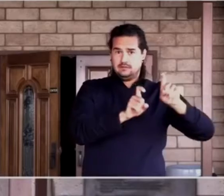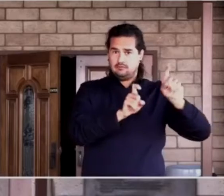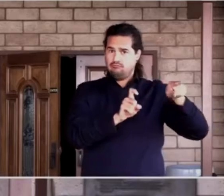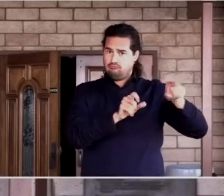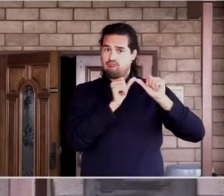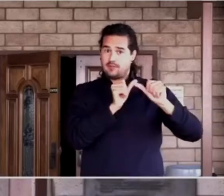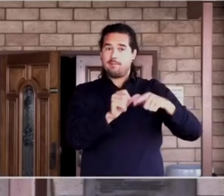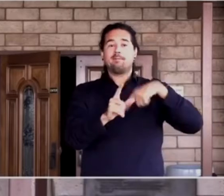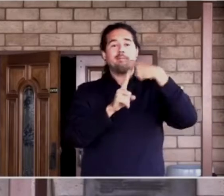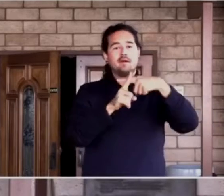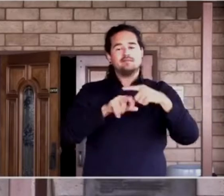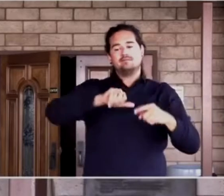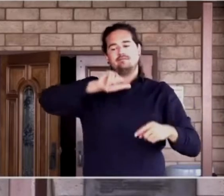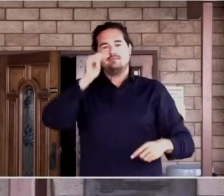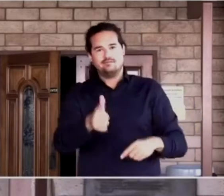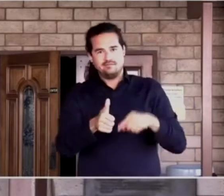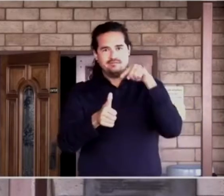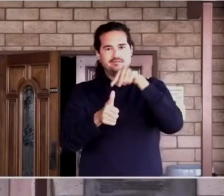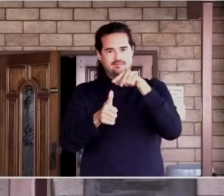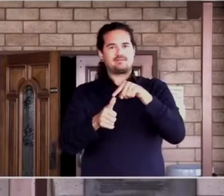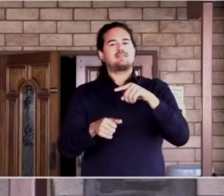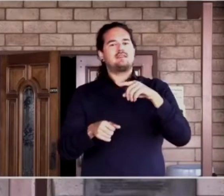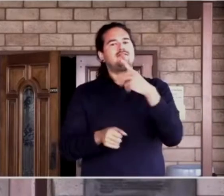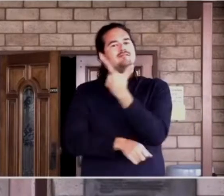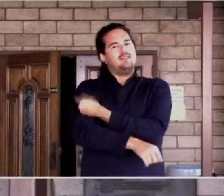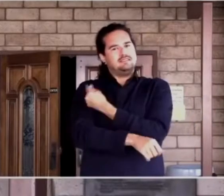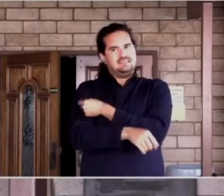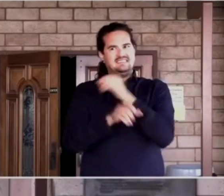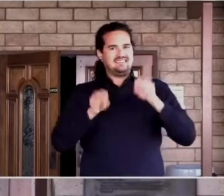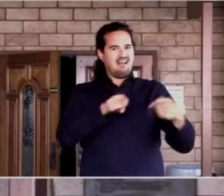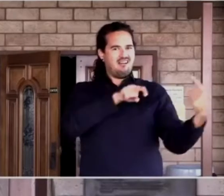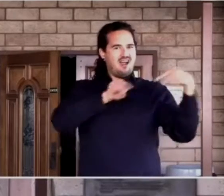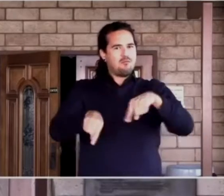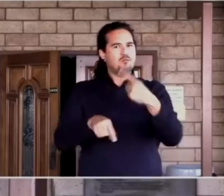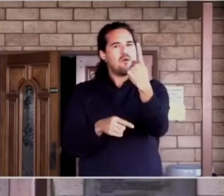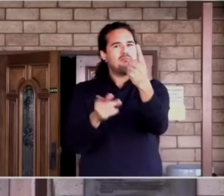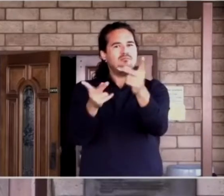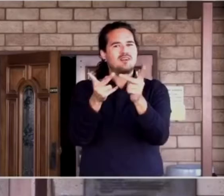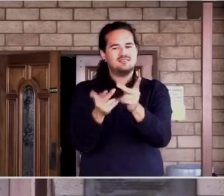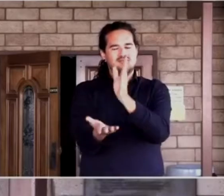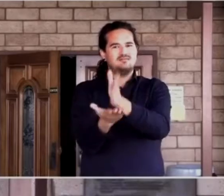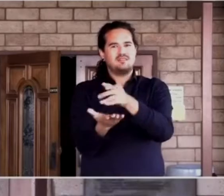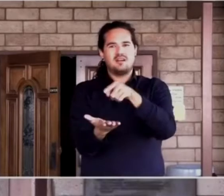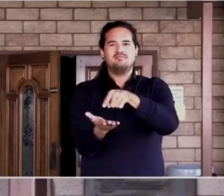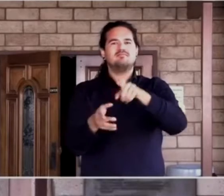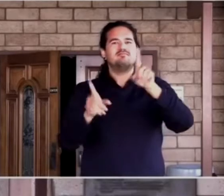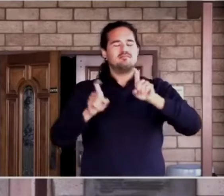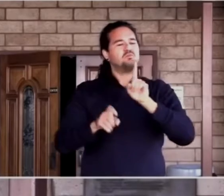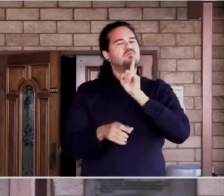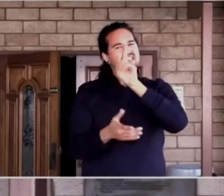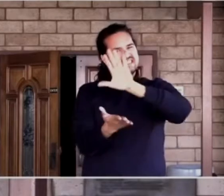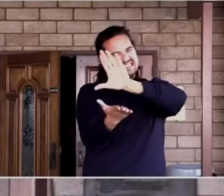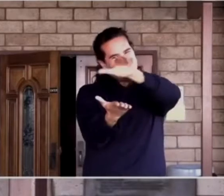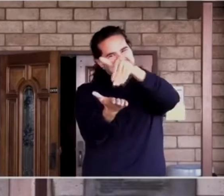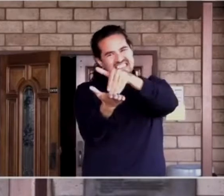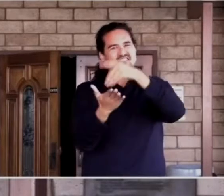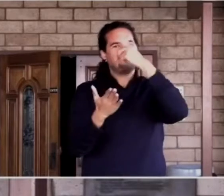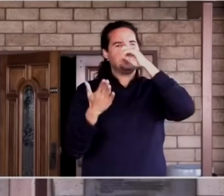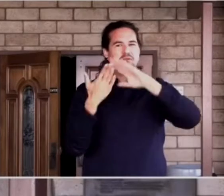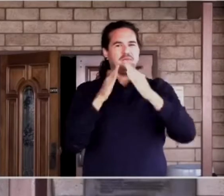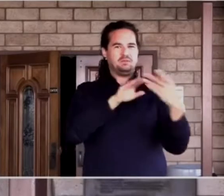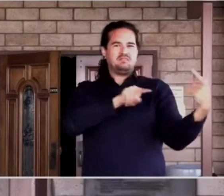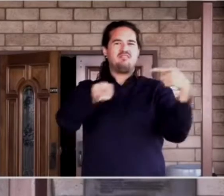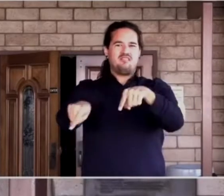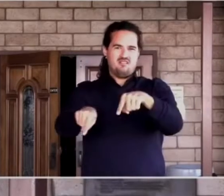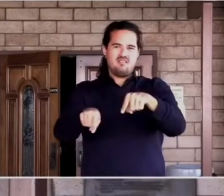vaccination efforts here, making this a true hub for the community. We know that the east side of San Jose has been incredibly hard hit